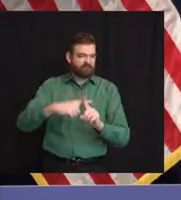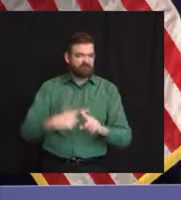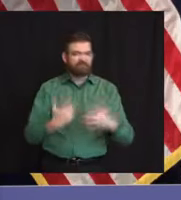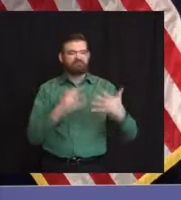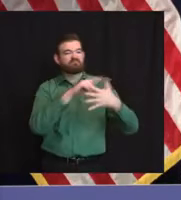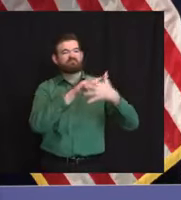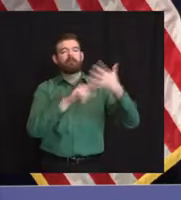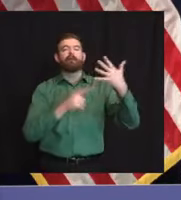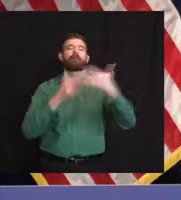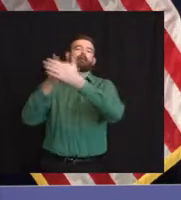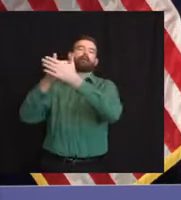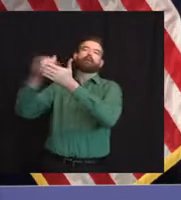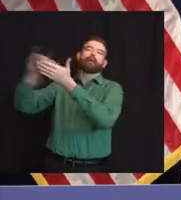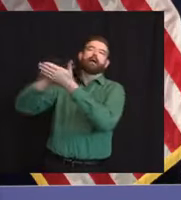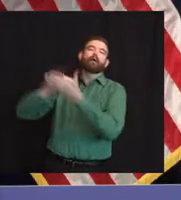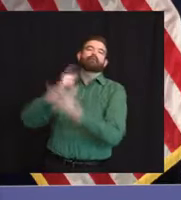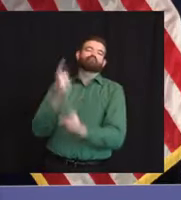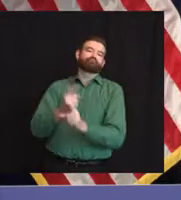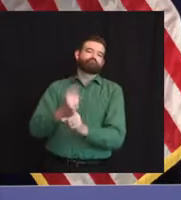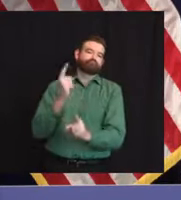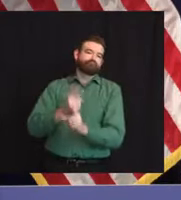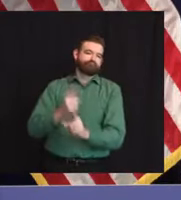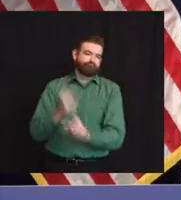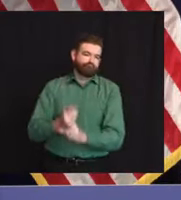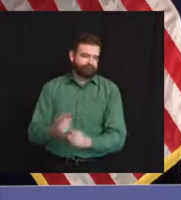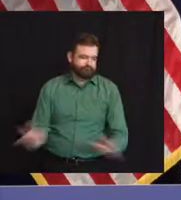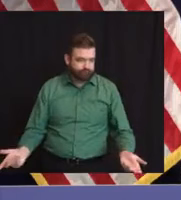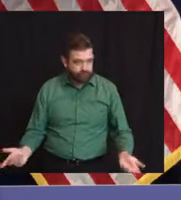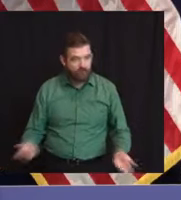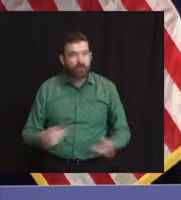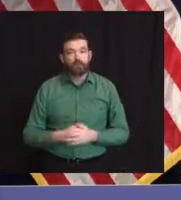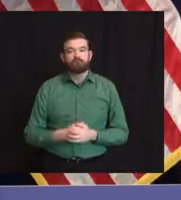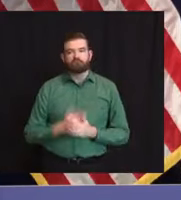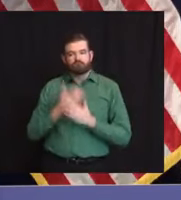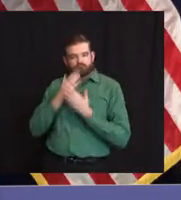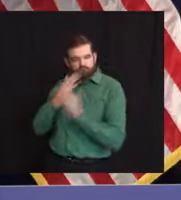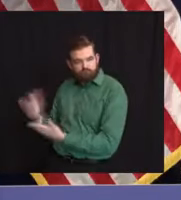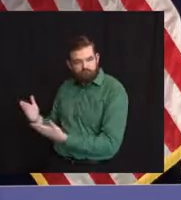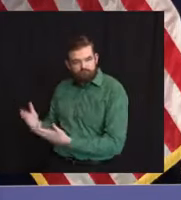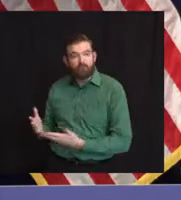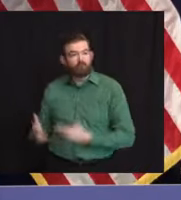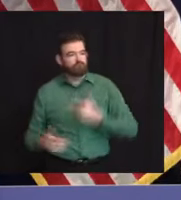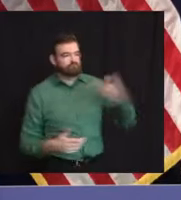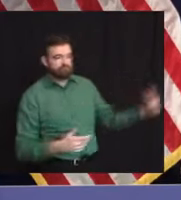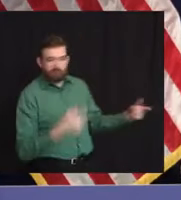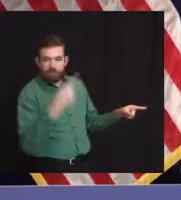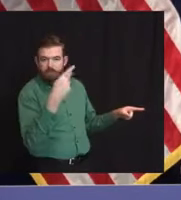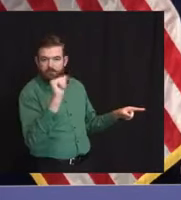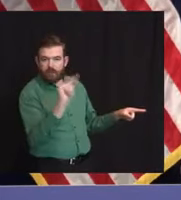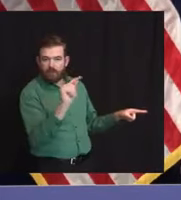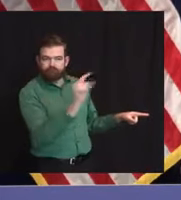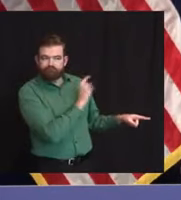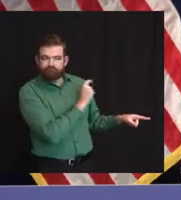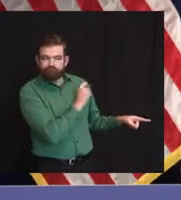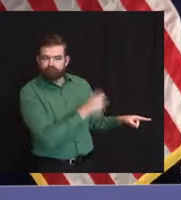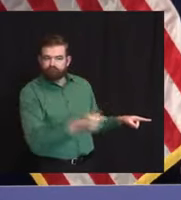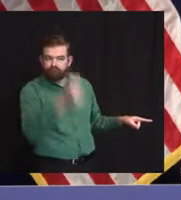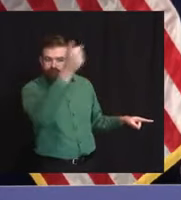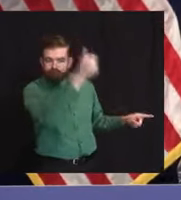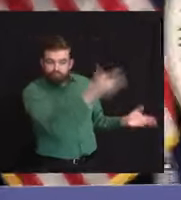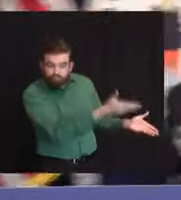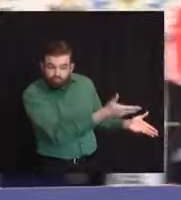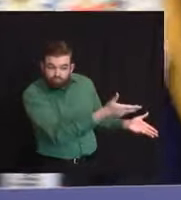reality. Thank you for that and for all. Pat Callahan, anything on compliance, PPE, infrastructure, other matters?